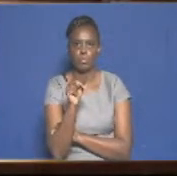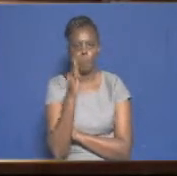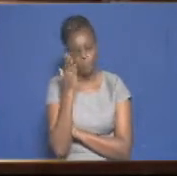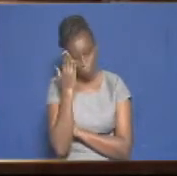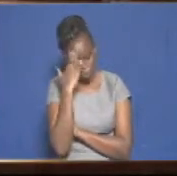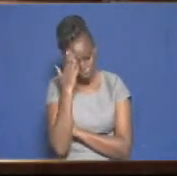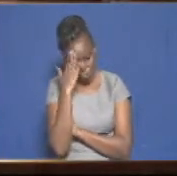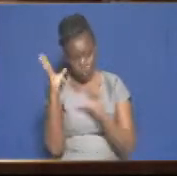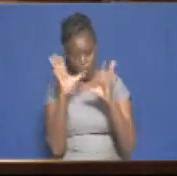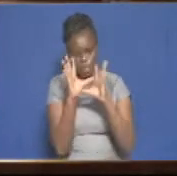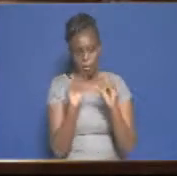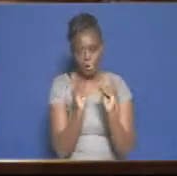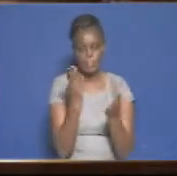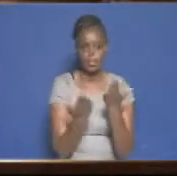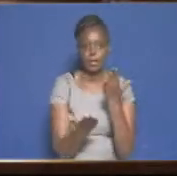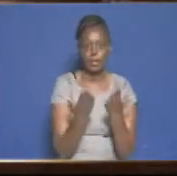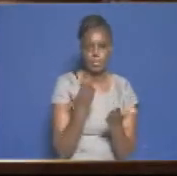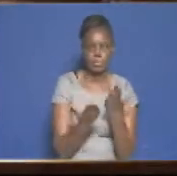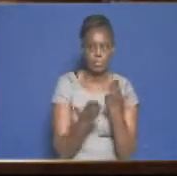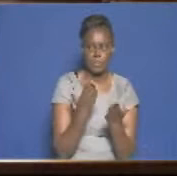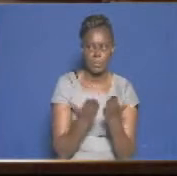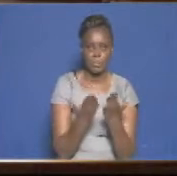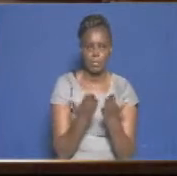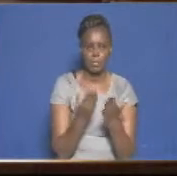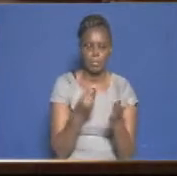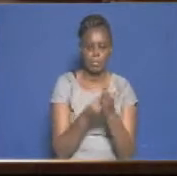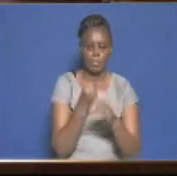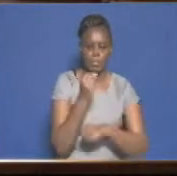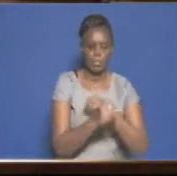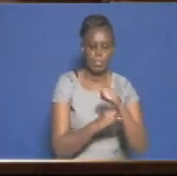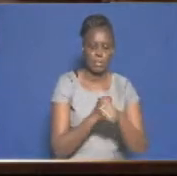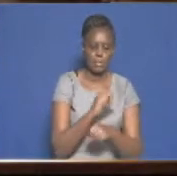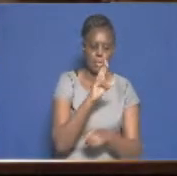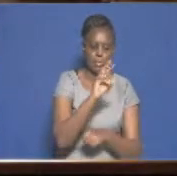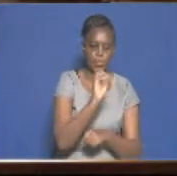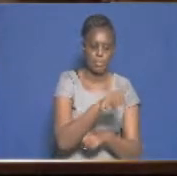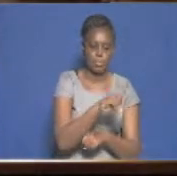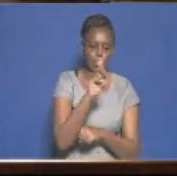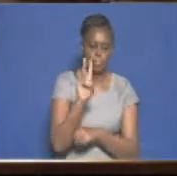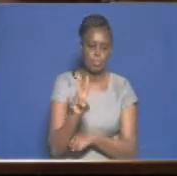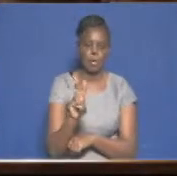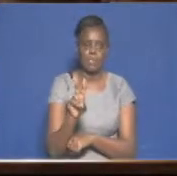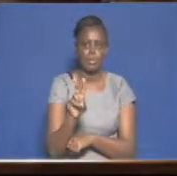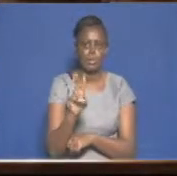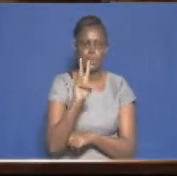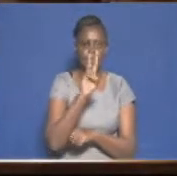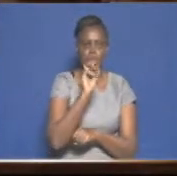Consideration of the budget estimates for the financial year